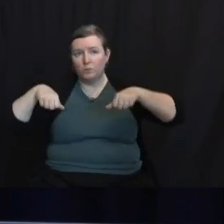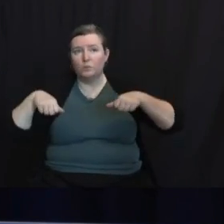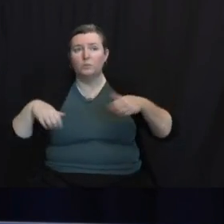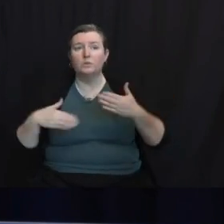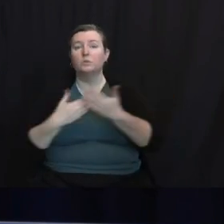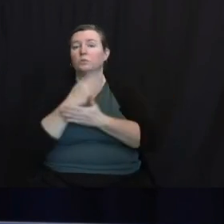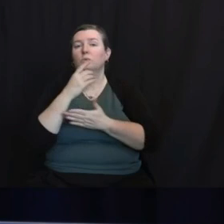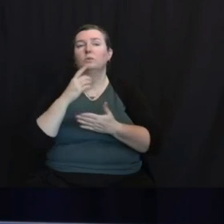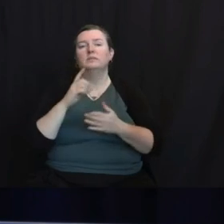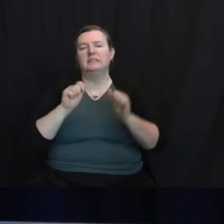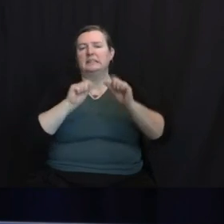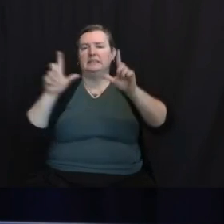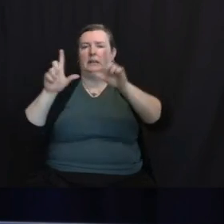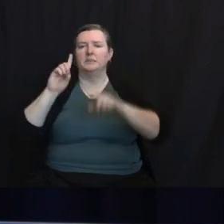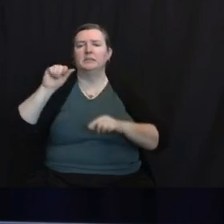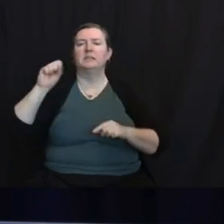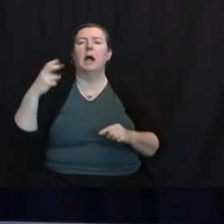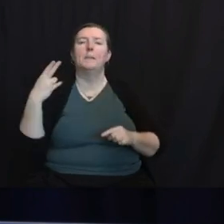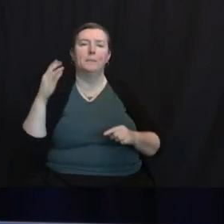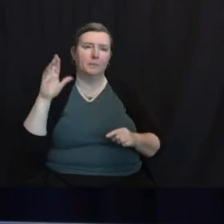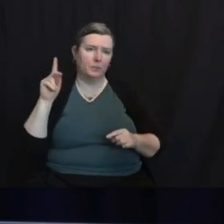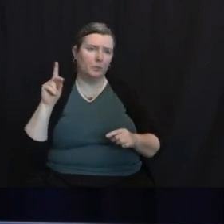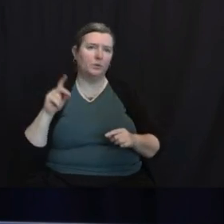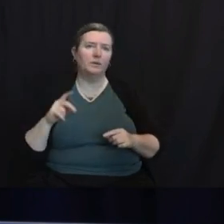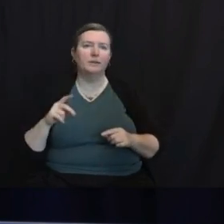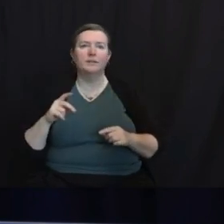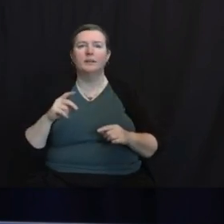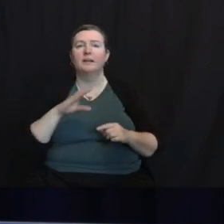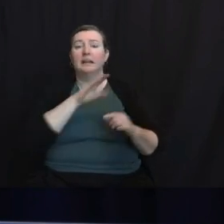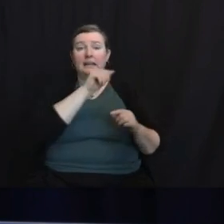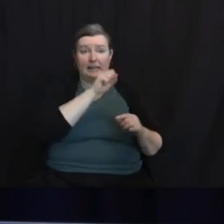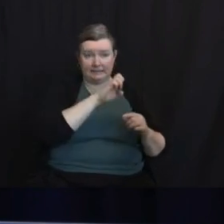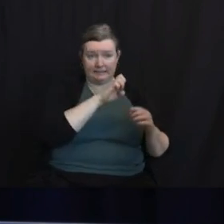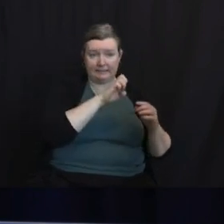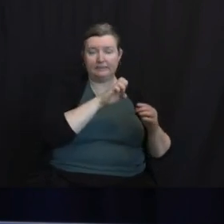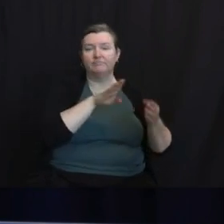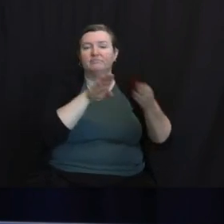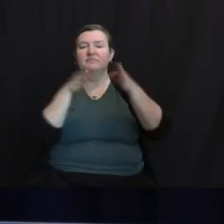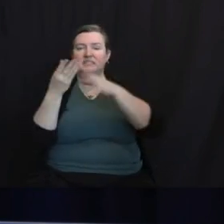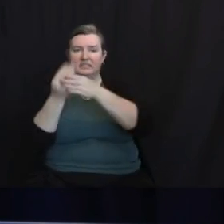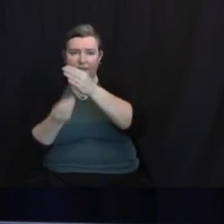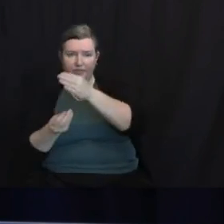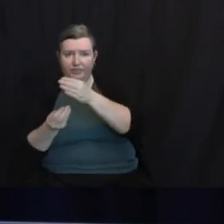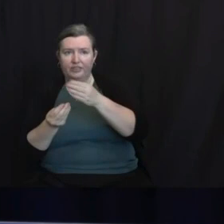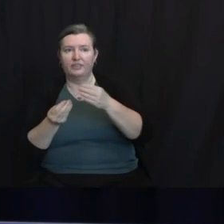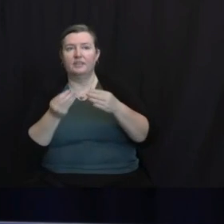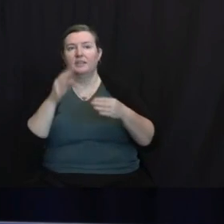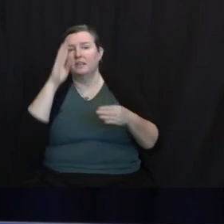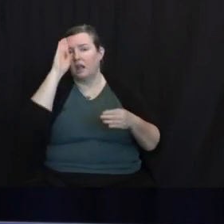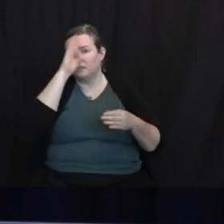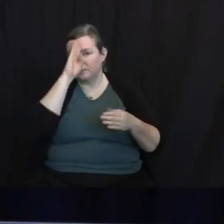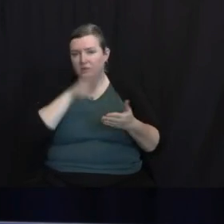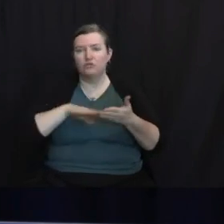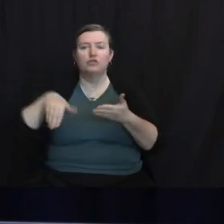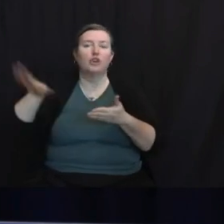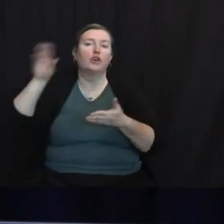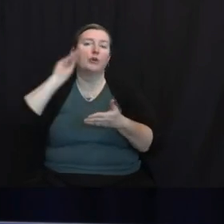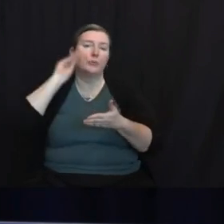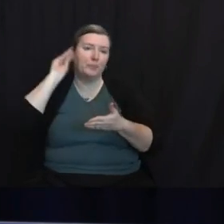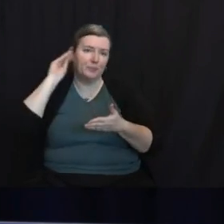case, death, and hospital discharge data broken down by municipality,